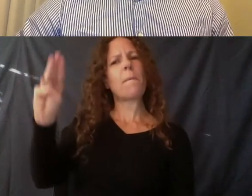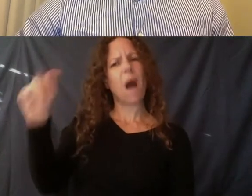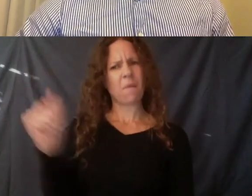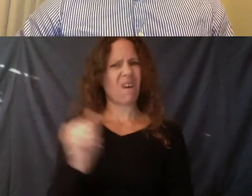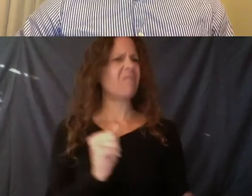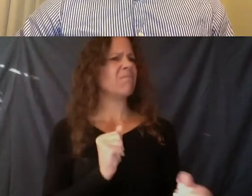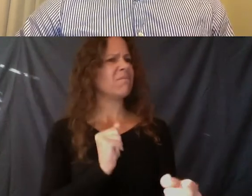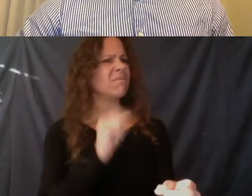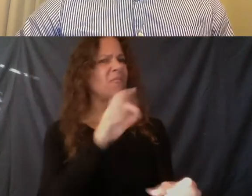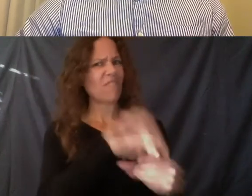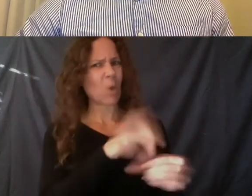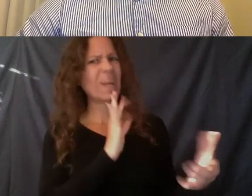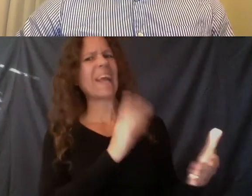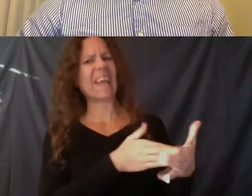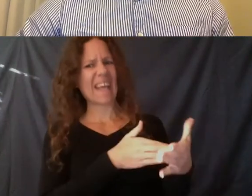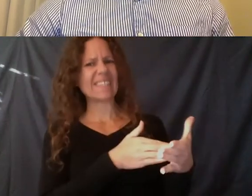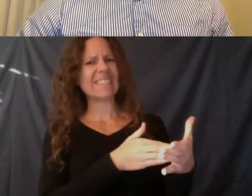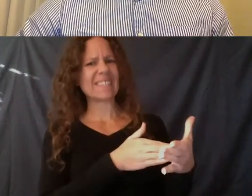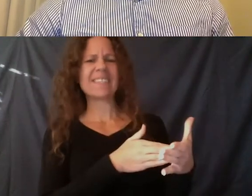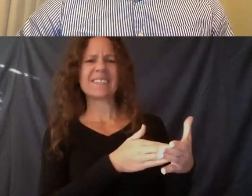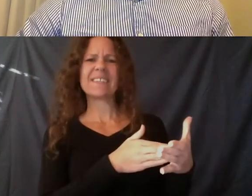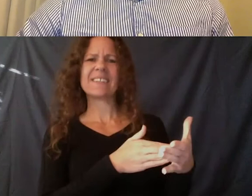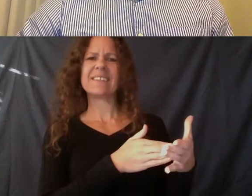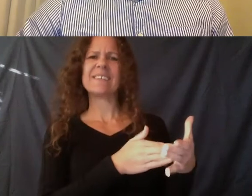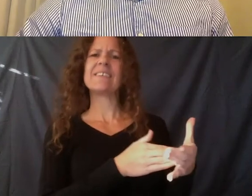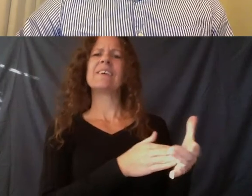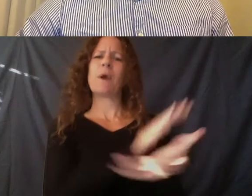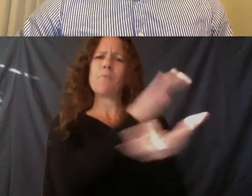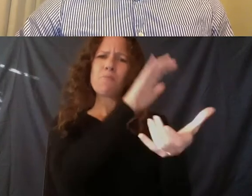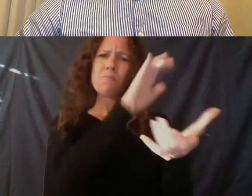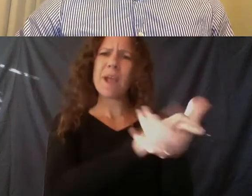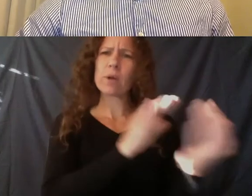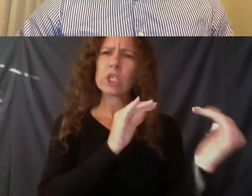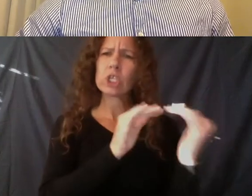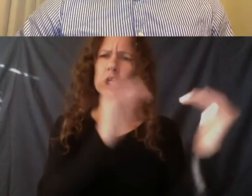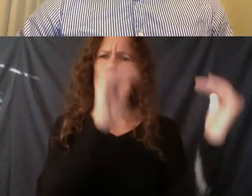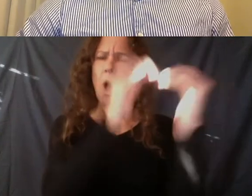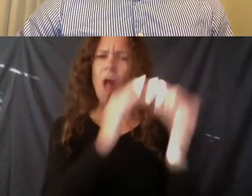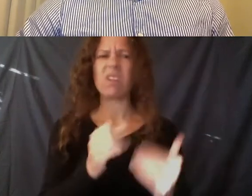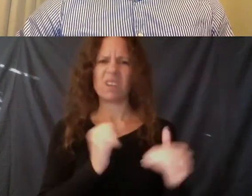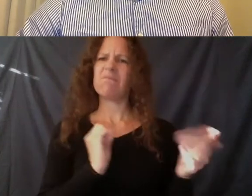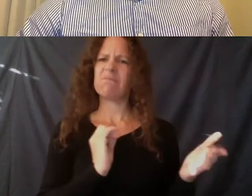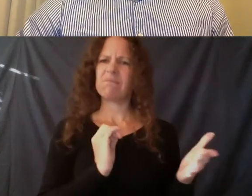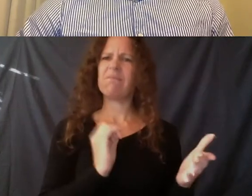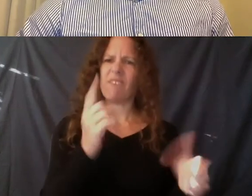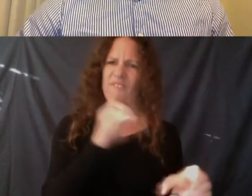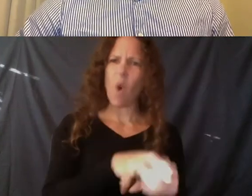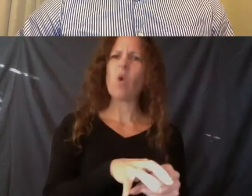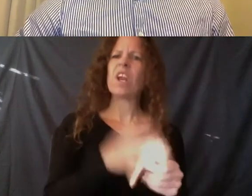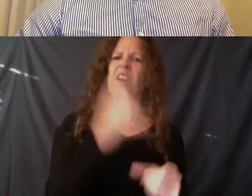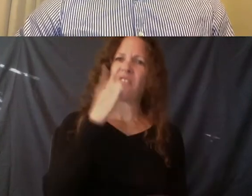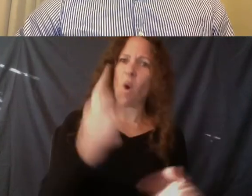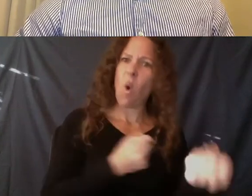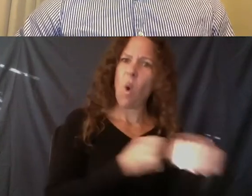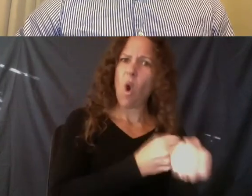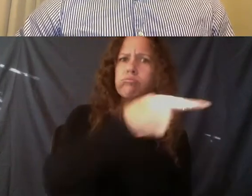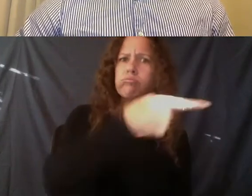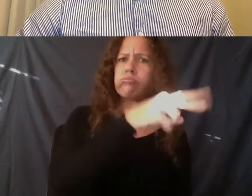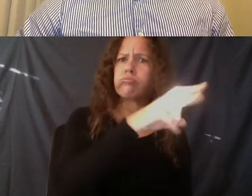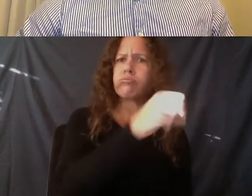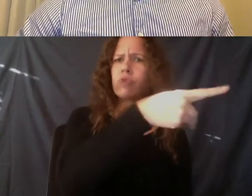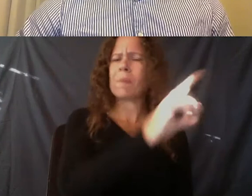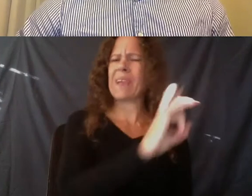for Prop 8. And so in my view, without going down the rabbit hole of analysis,